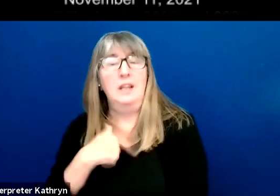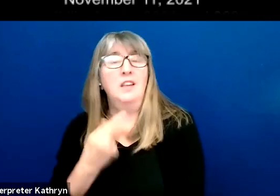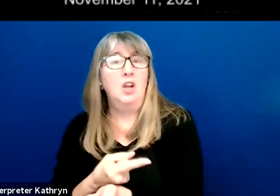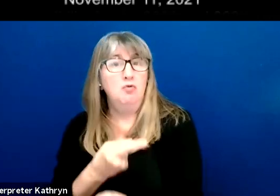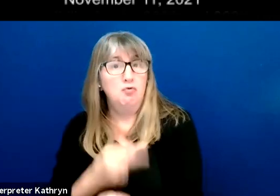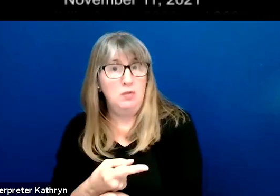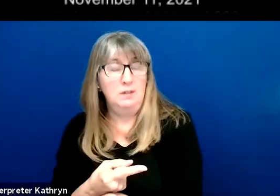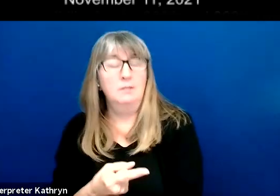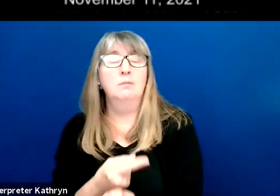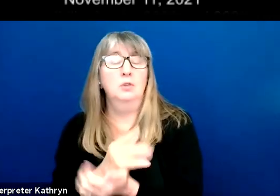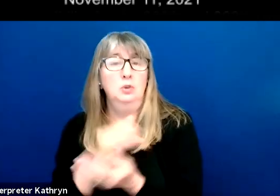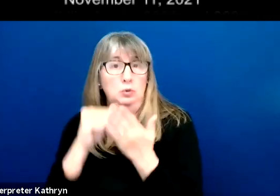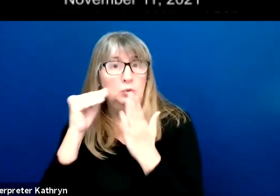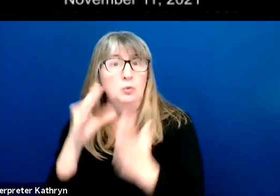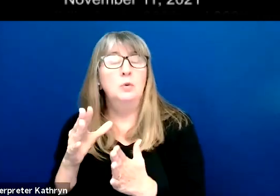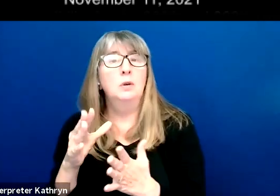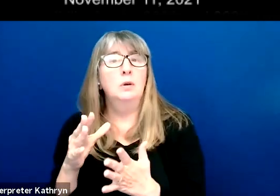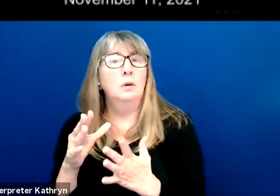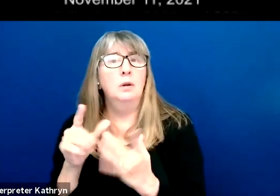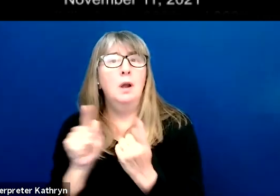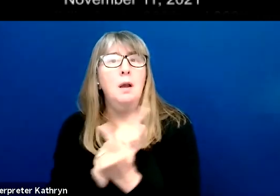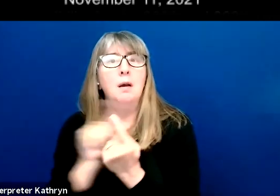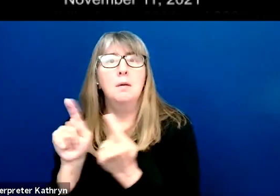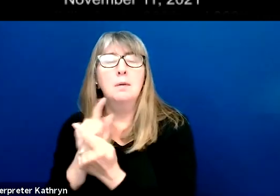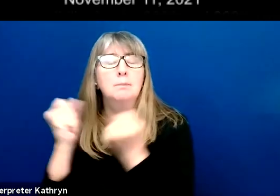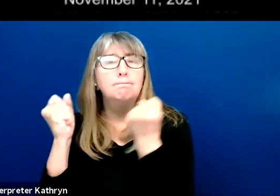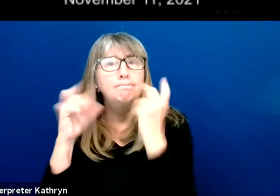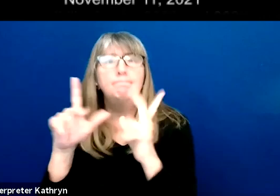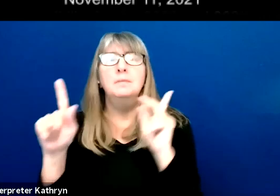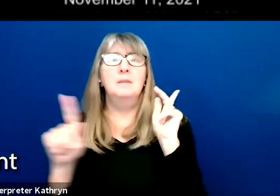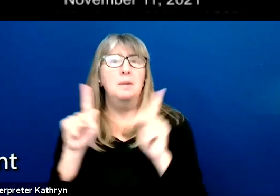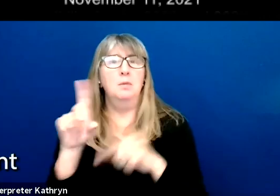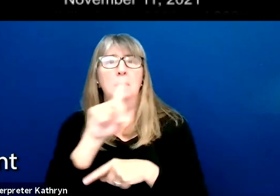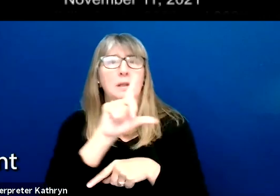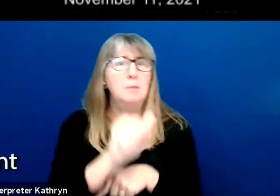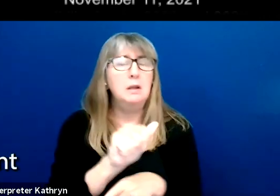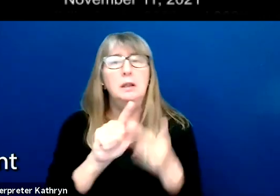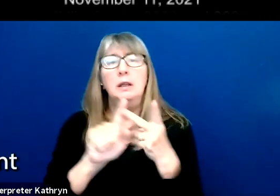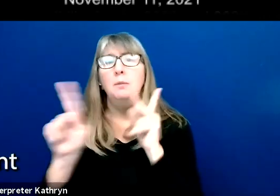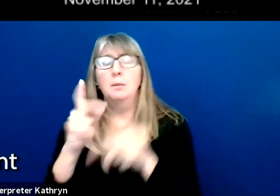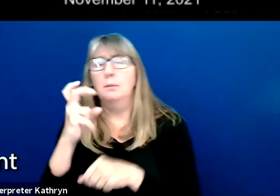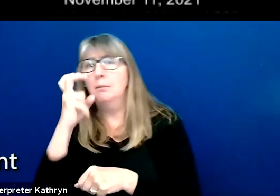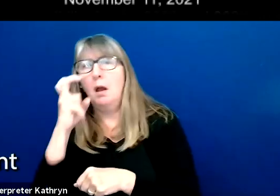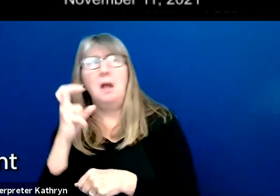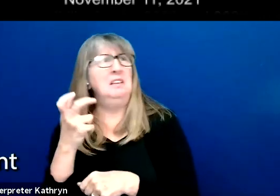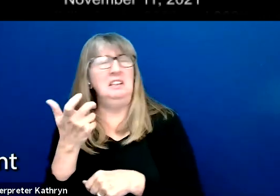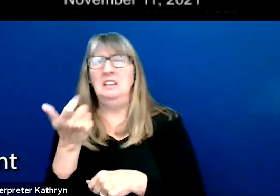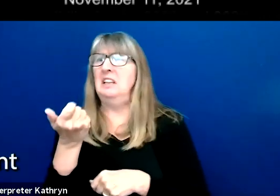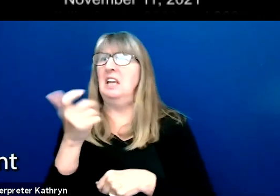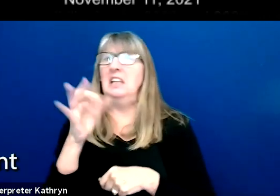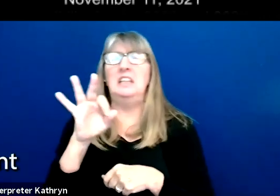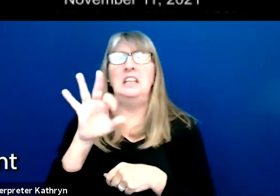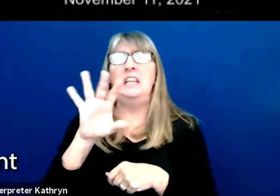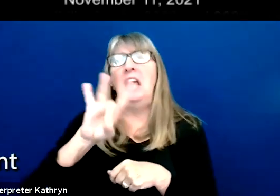I realized that I met just a slew of people with disabilities and blind people, and this was in the late '80s, when